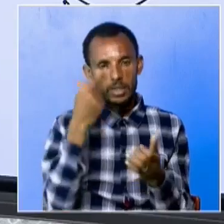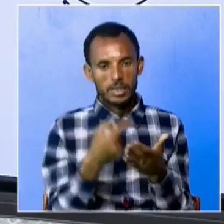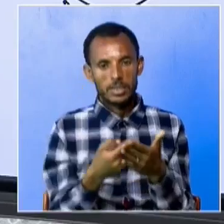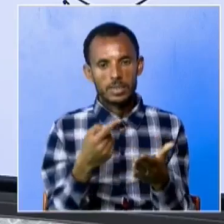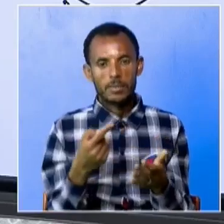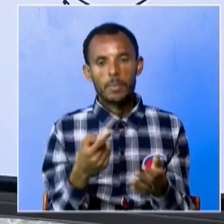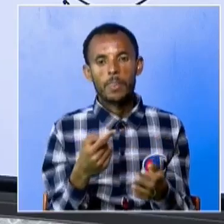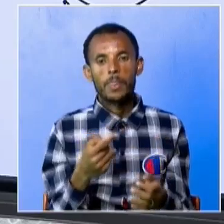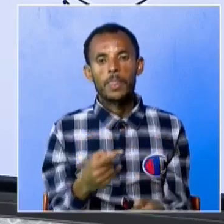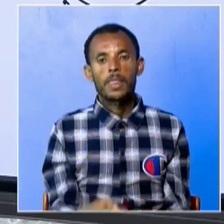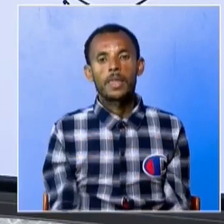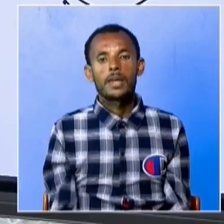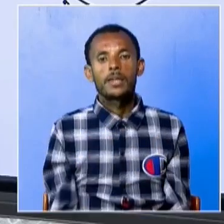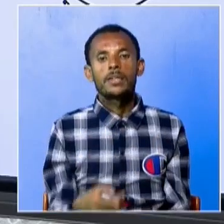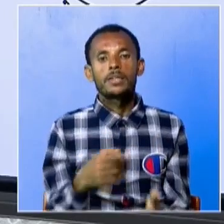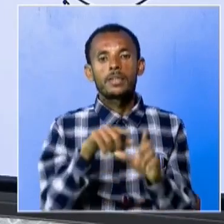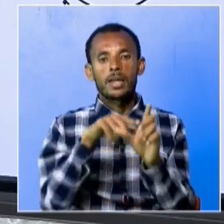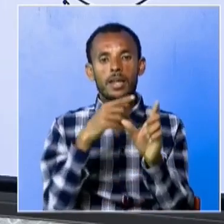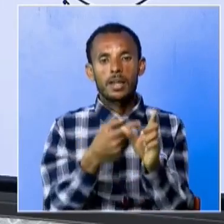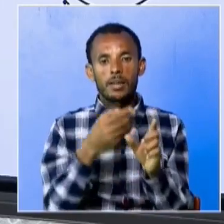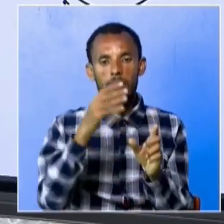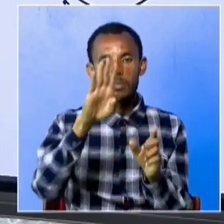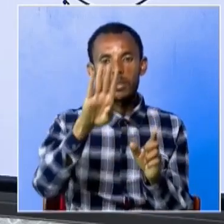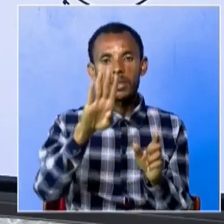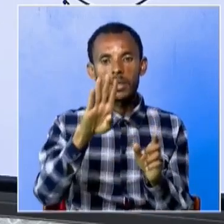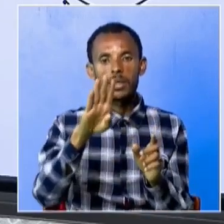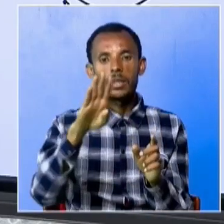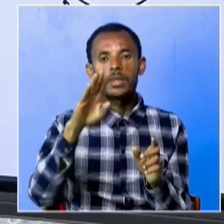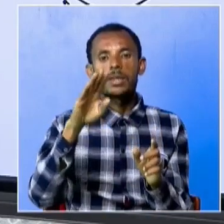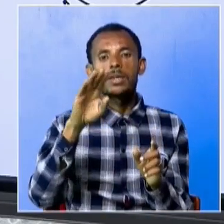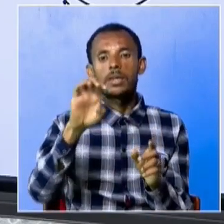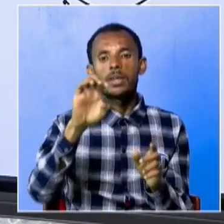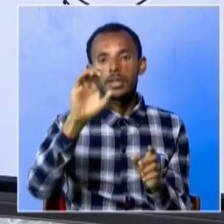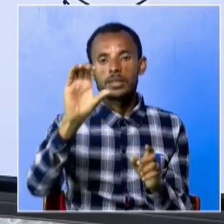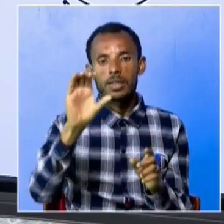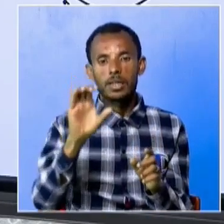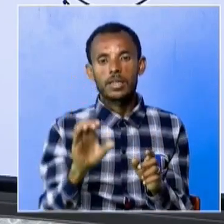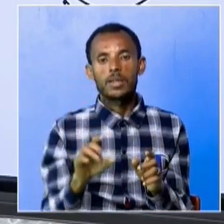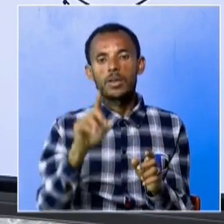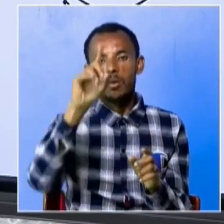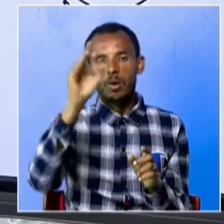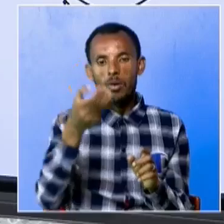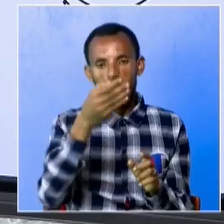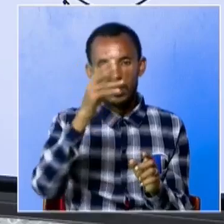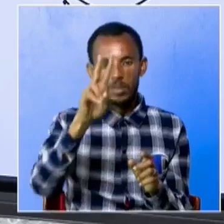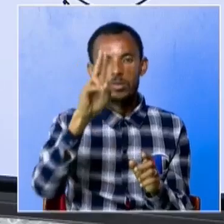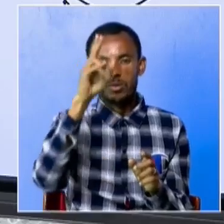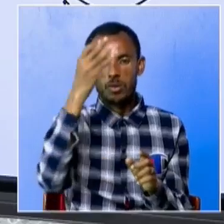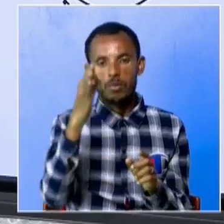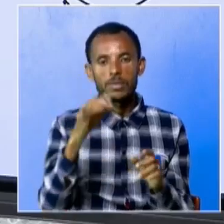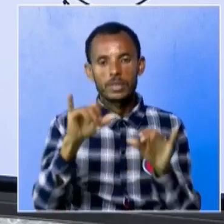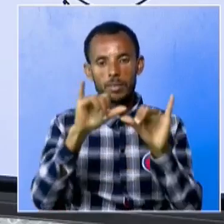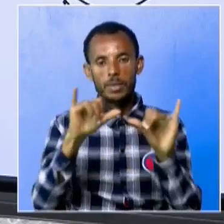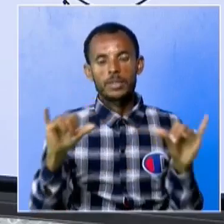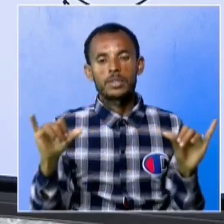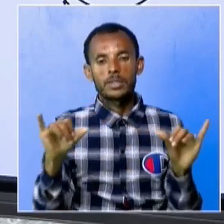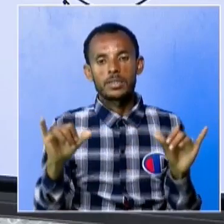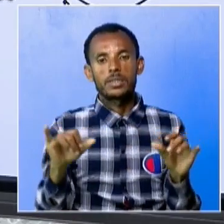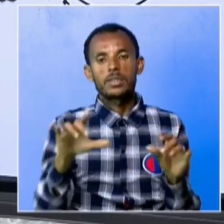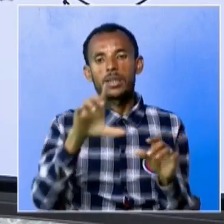one, the angle BEC is half of the measure